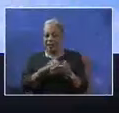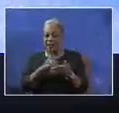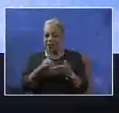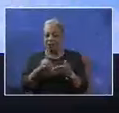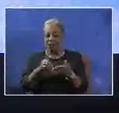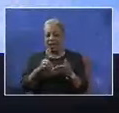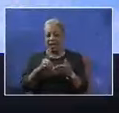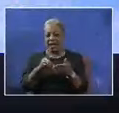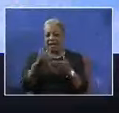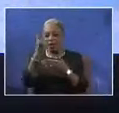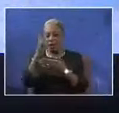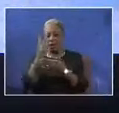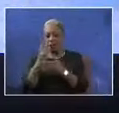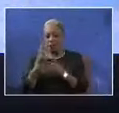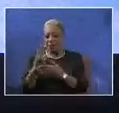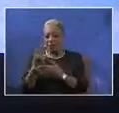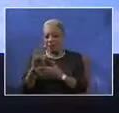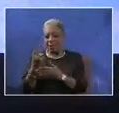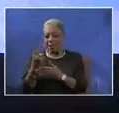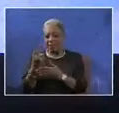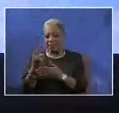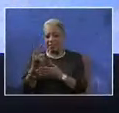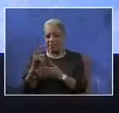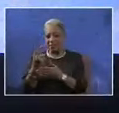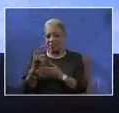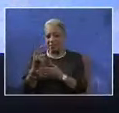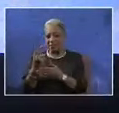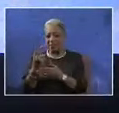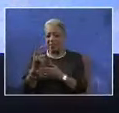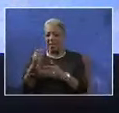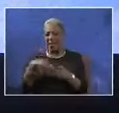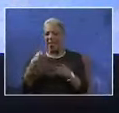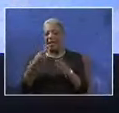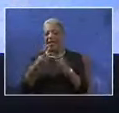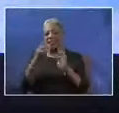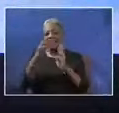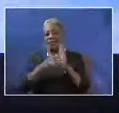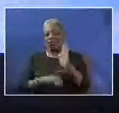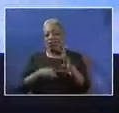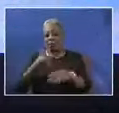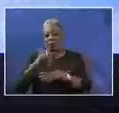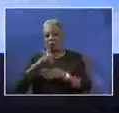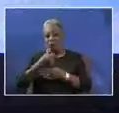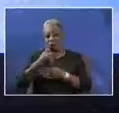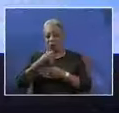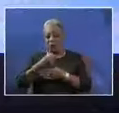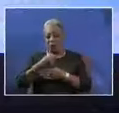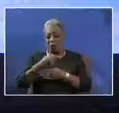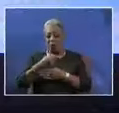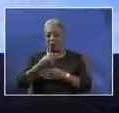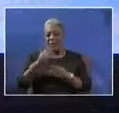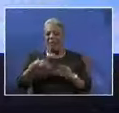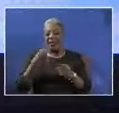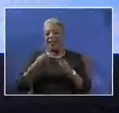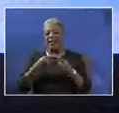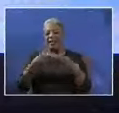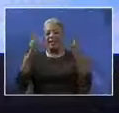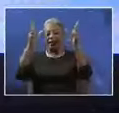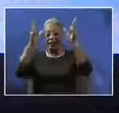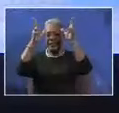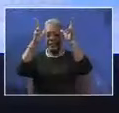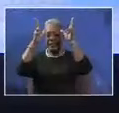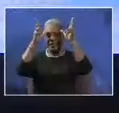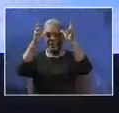place. And in 1 Chronicles 21 and verse 1, we are told, then Satan stood up